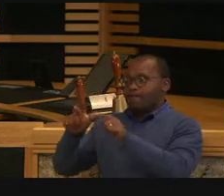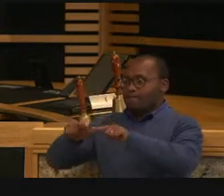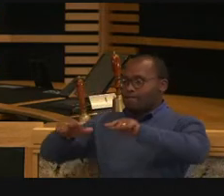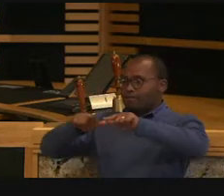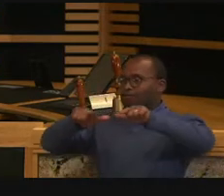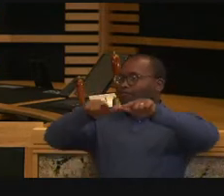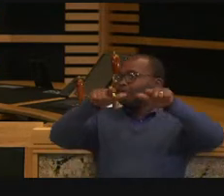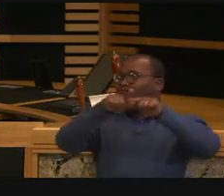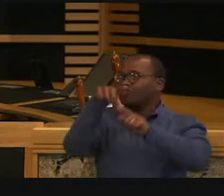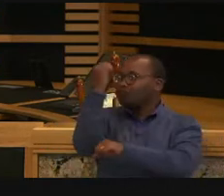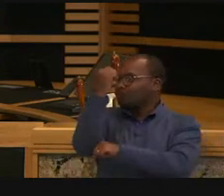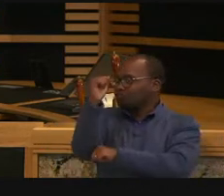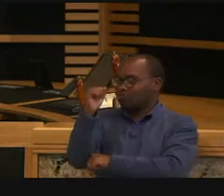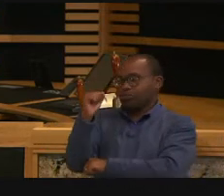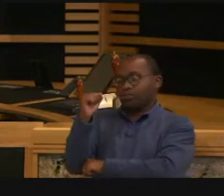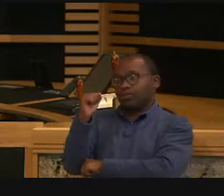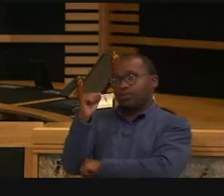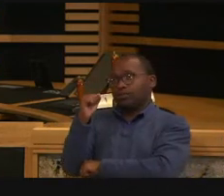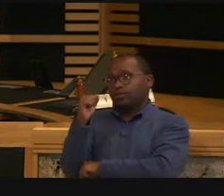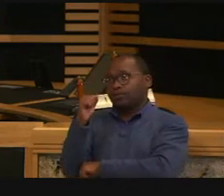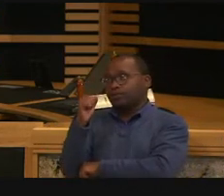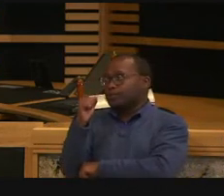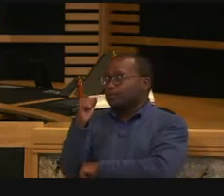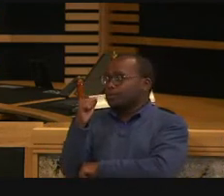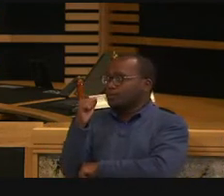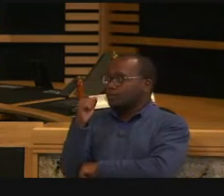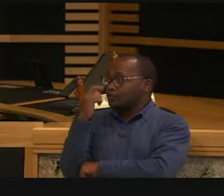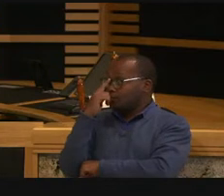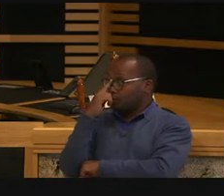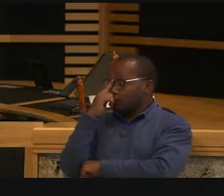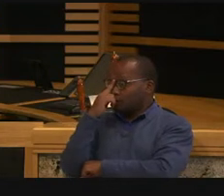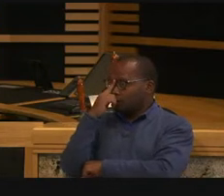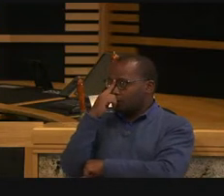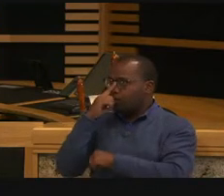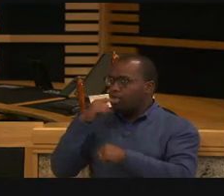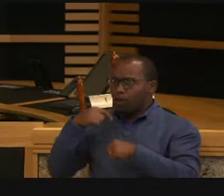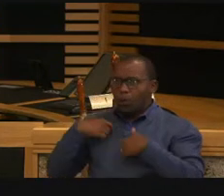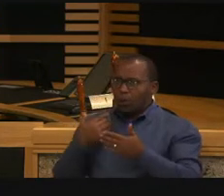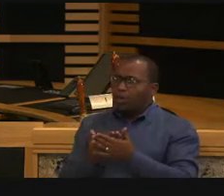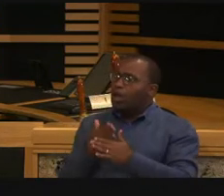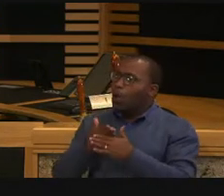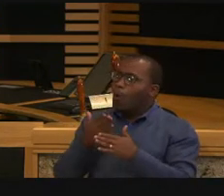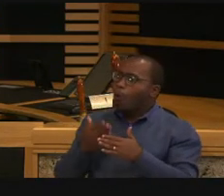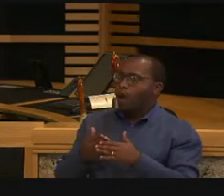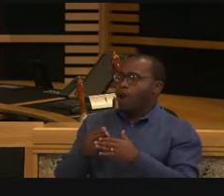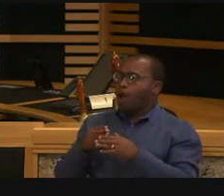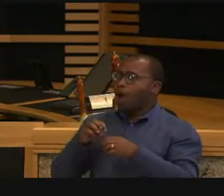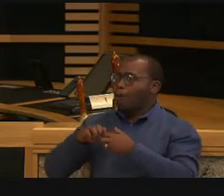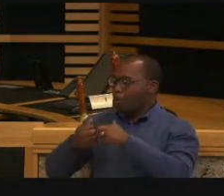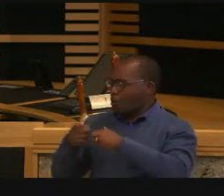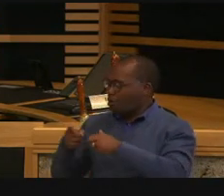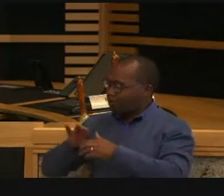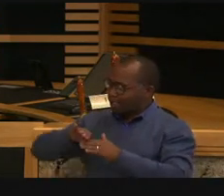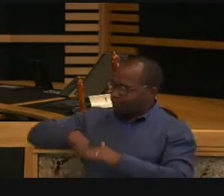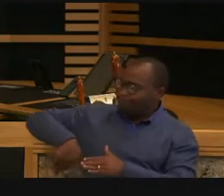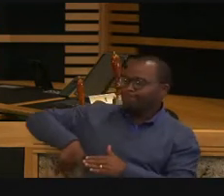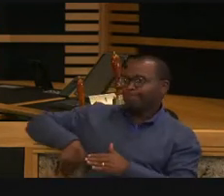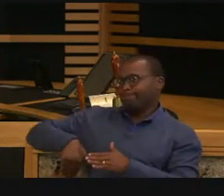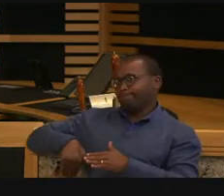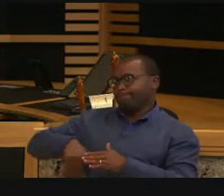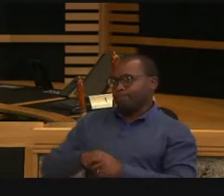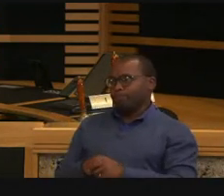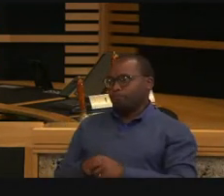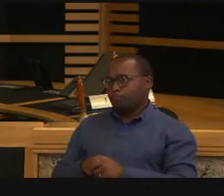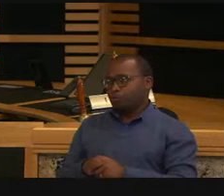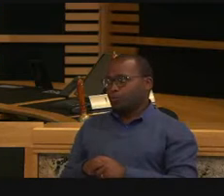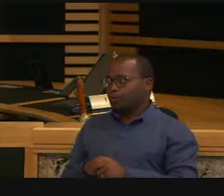of debt and out of problems that people are experiencing on the roads as potholes.